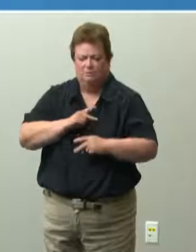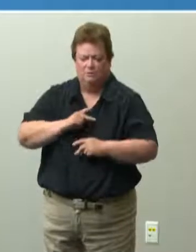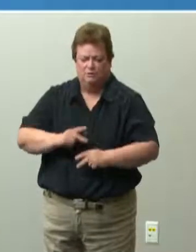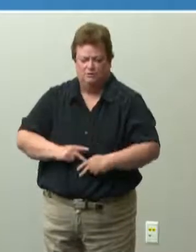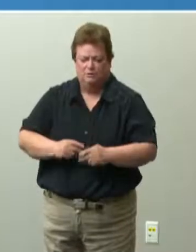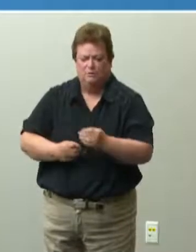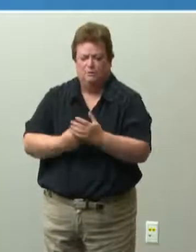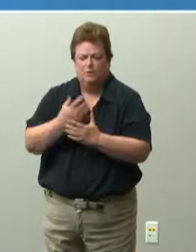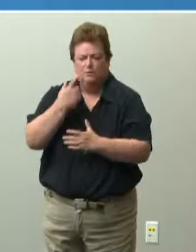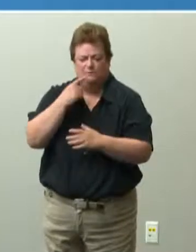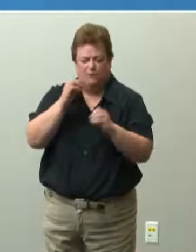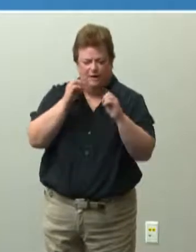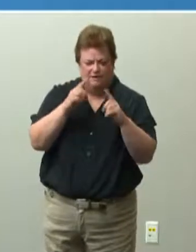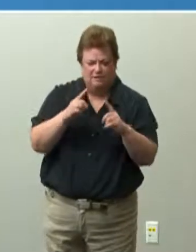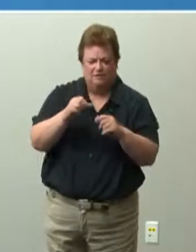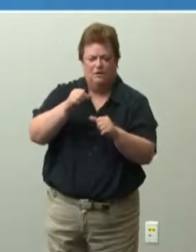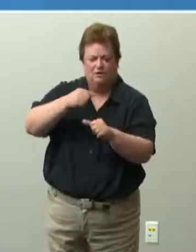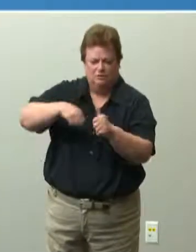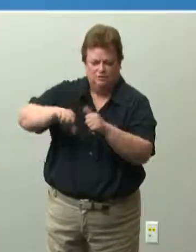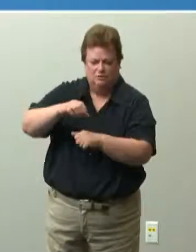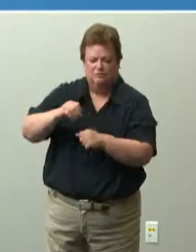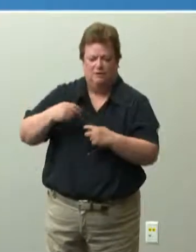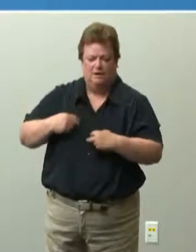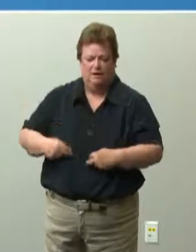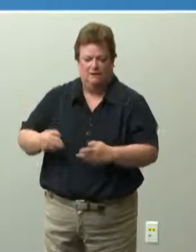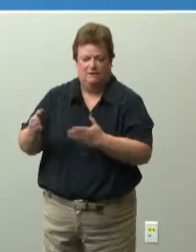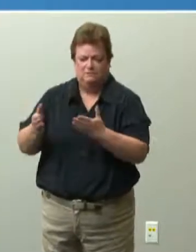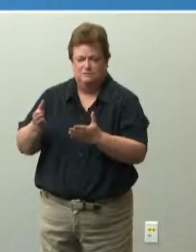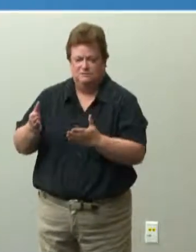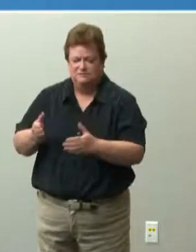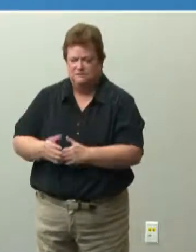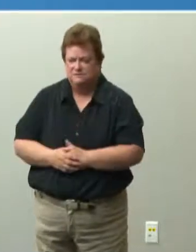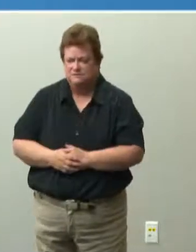of education, social, and health services.